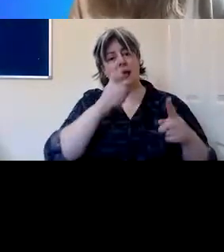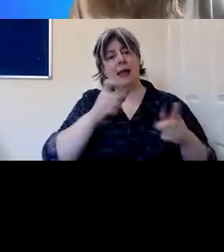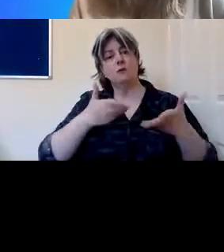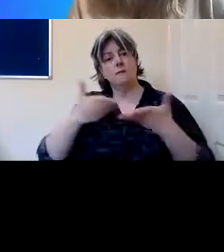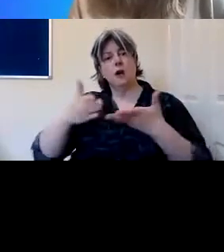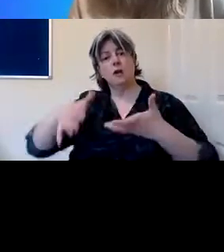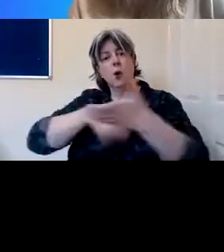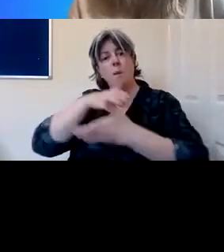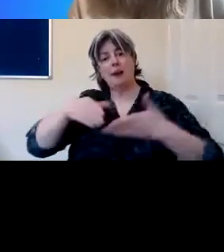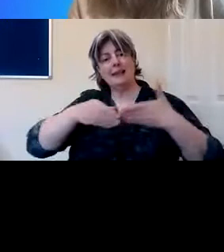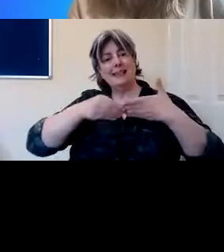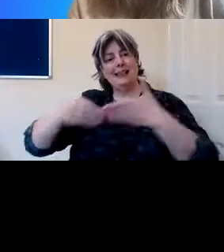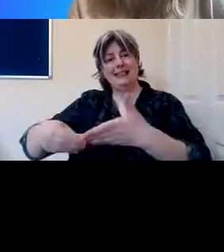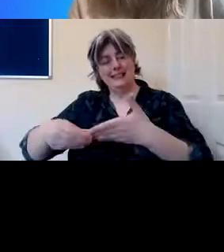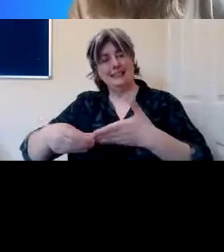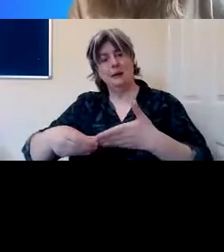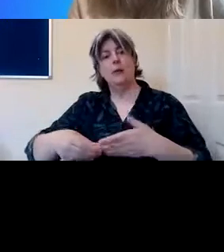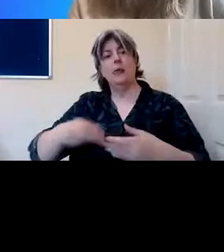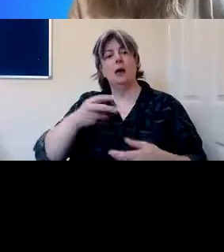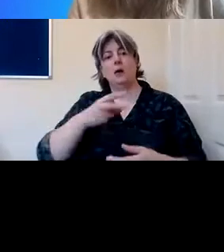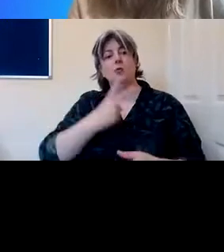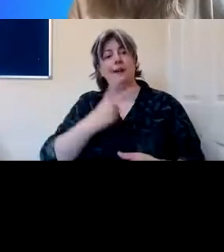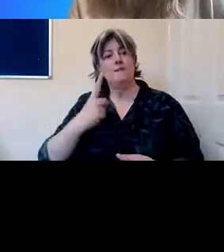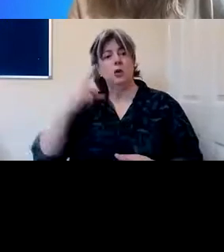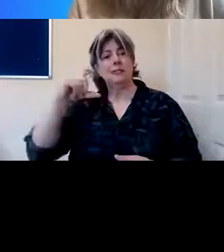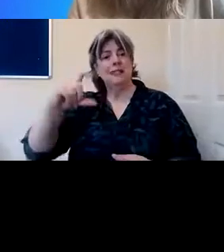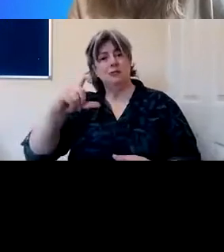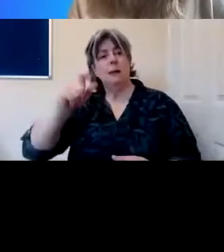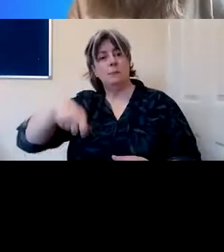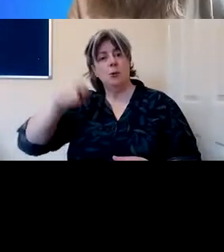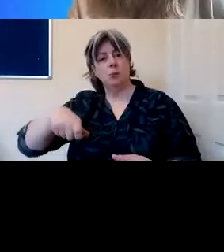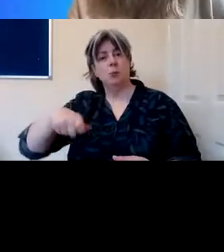our 21st century schools will need, well, that our 21st century pupils need.